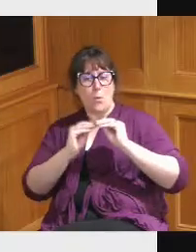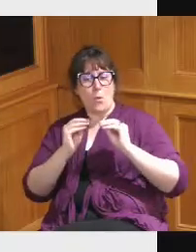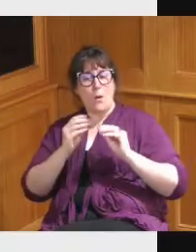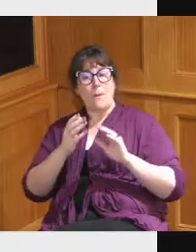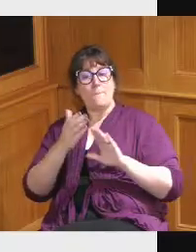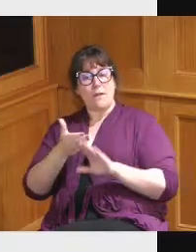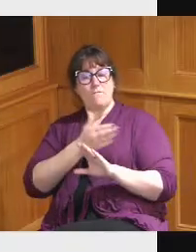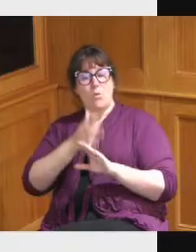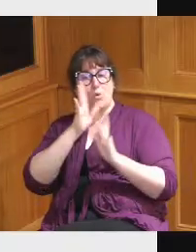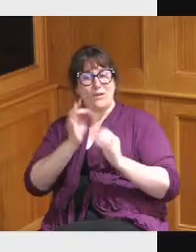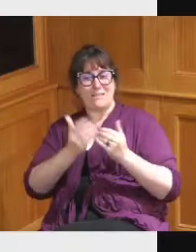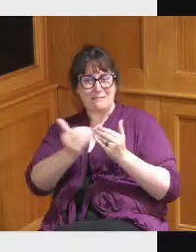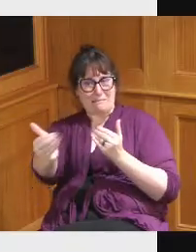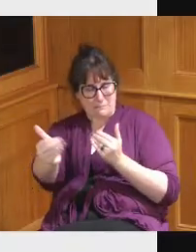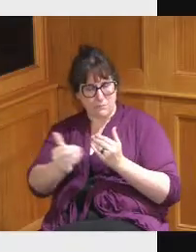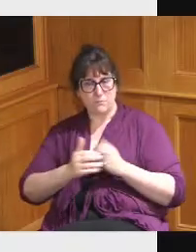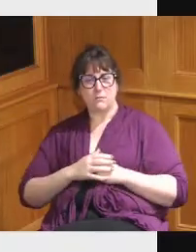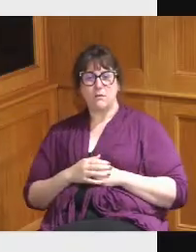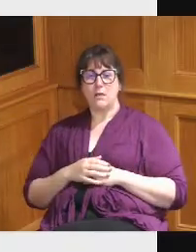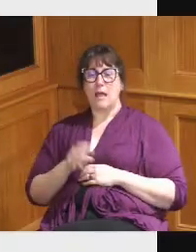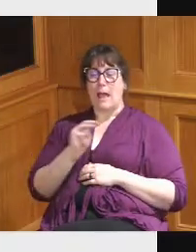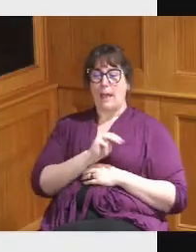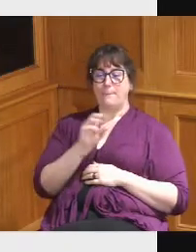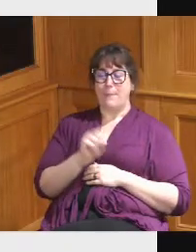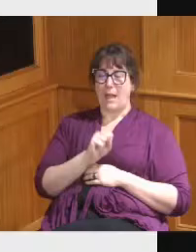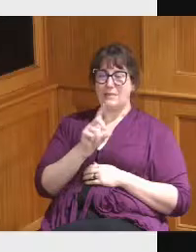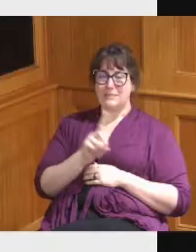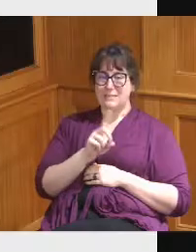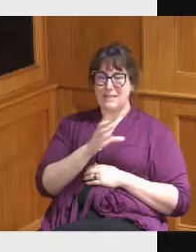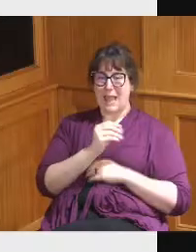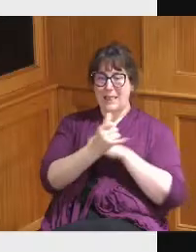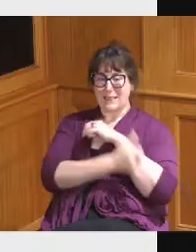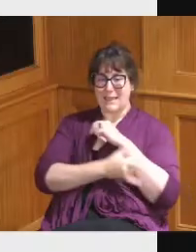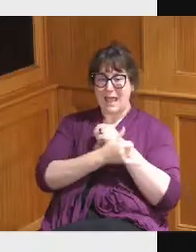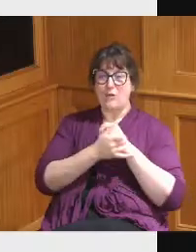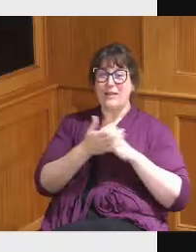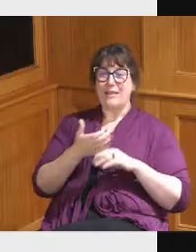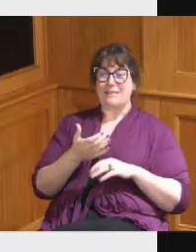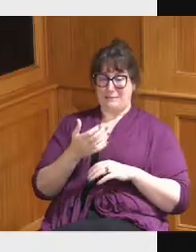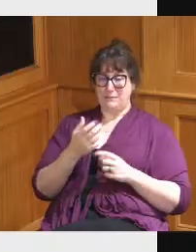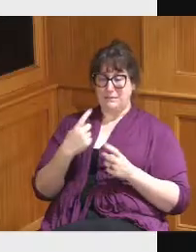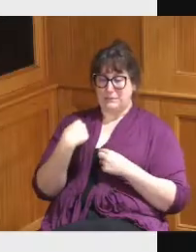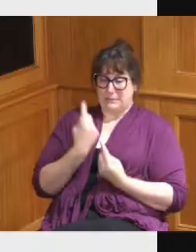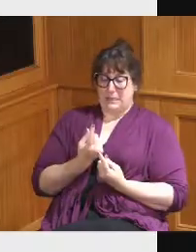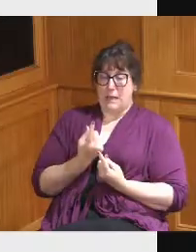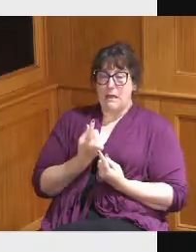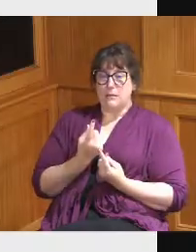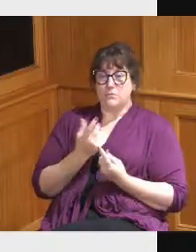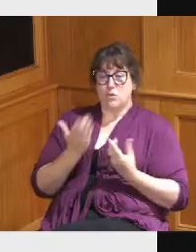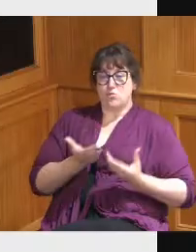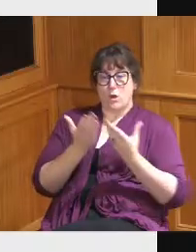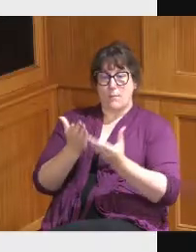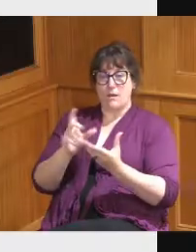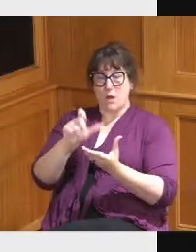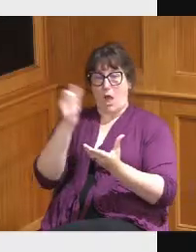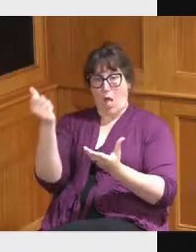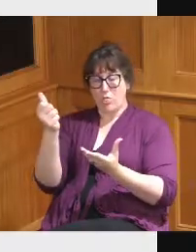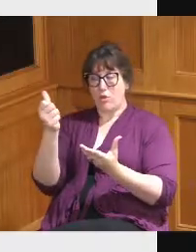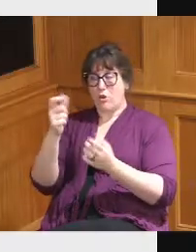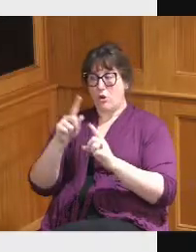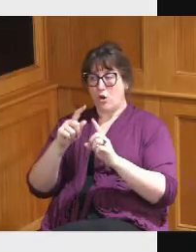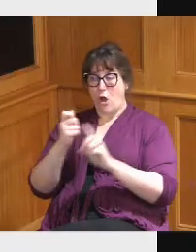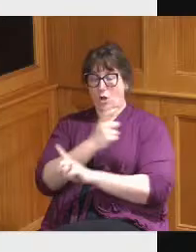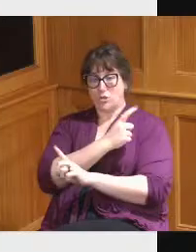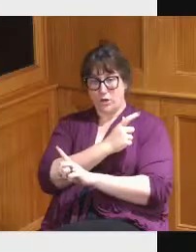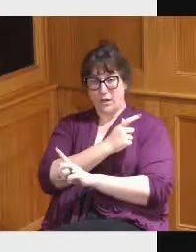any further. MSD and the county administration has since recommended that there are other alternatives, and that's what